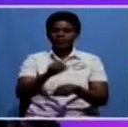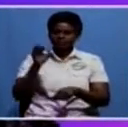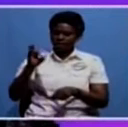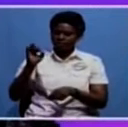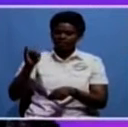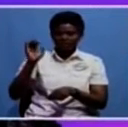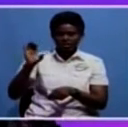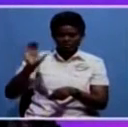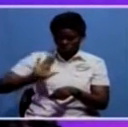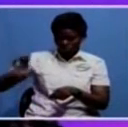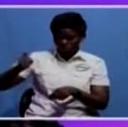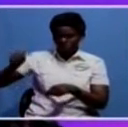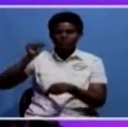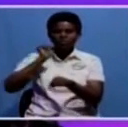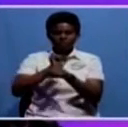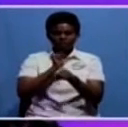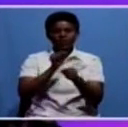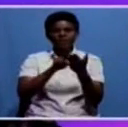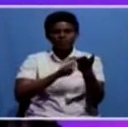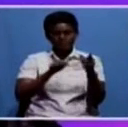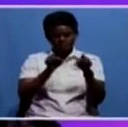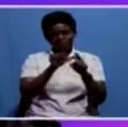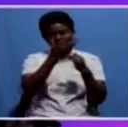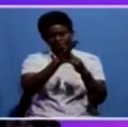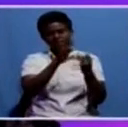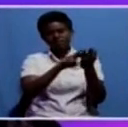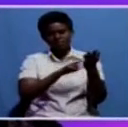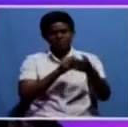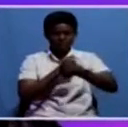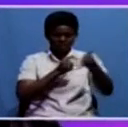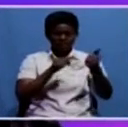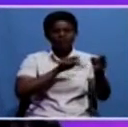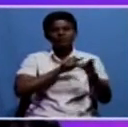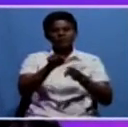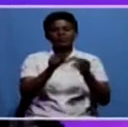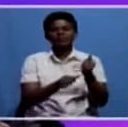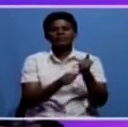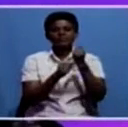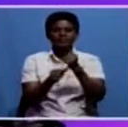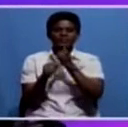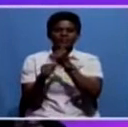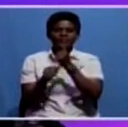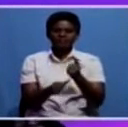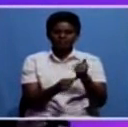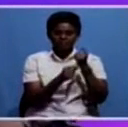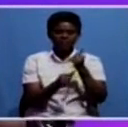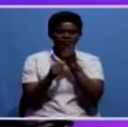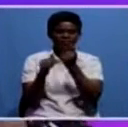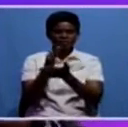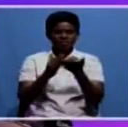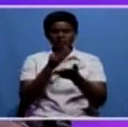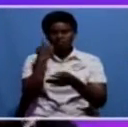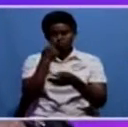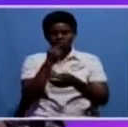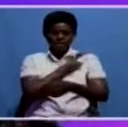do what they do and then share that report with other professional agencies. Agencies, some of them, who have